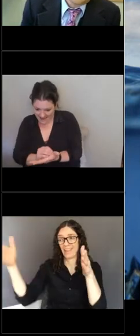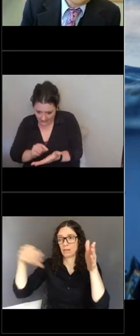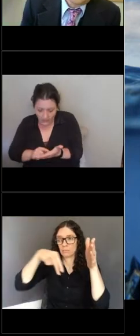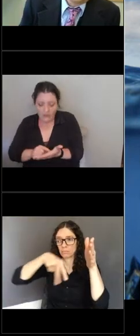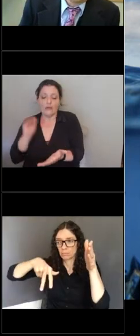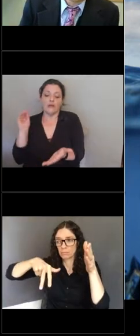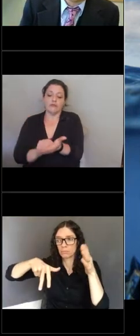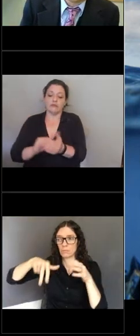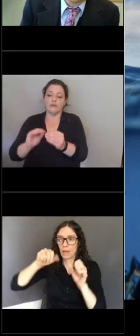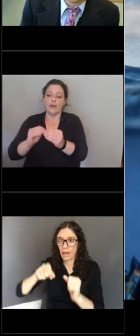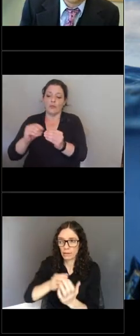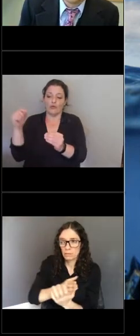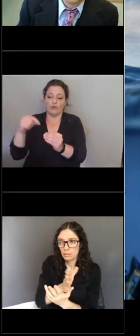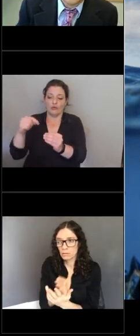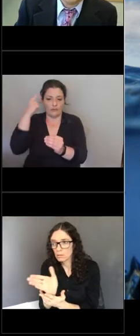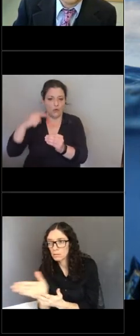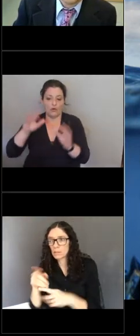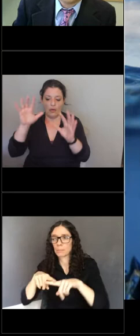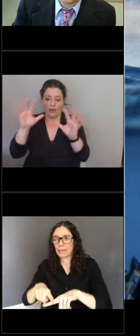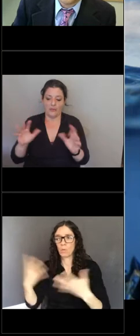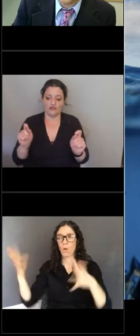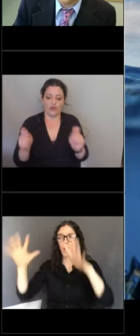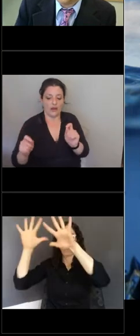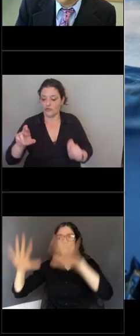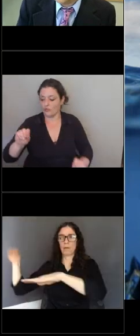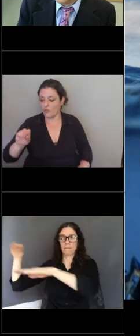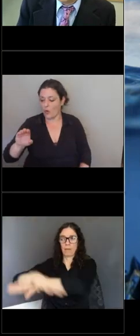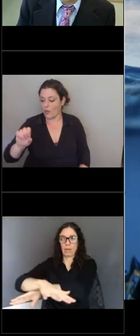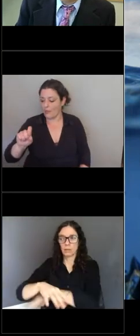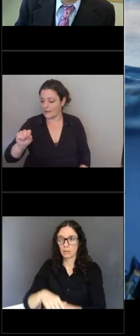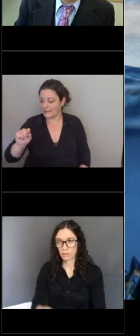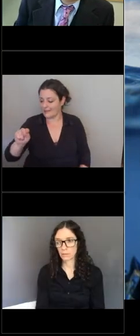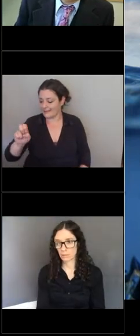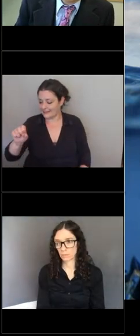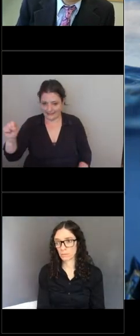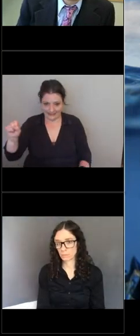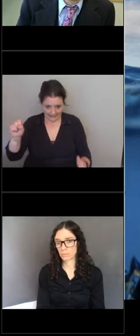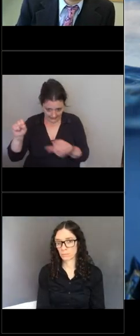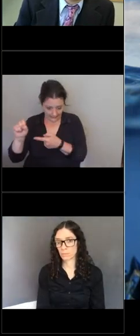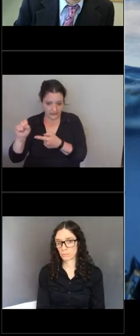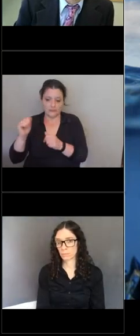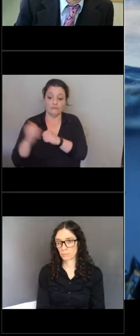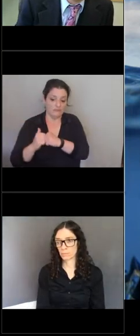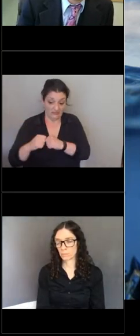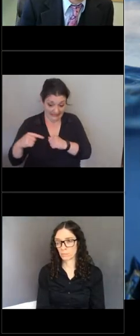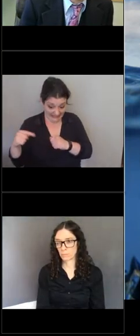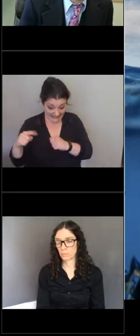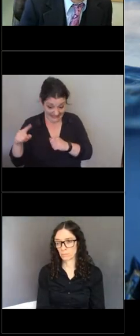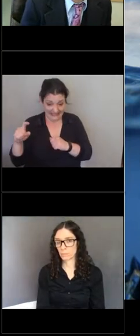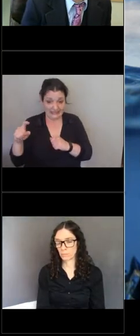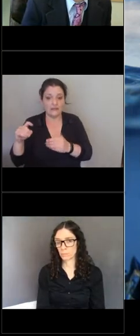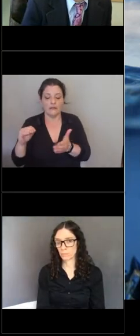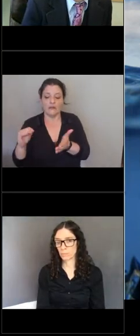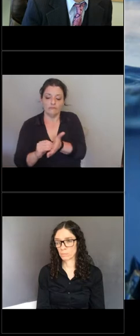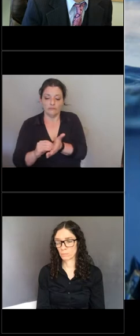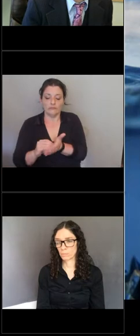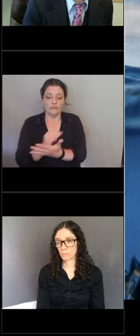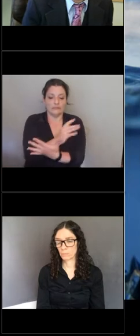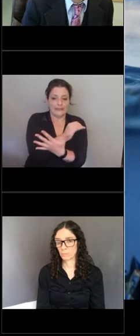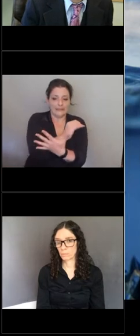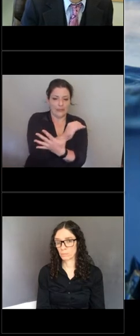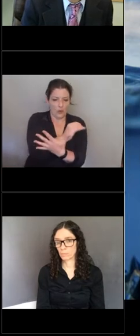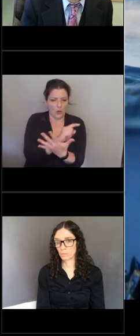15,000 MPAs, basically all the MPAs that are on the World Database of Protected Areas. They narrowed that down to pull out all the marine